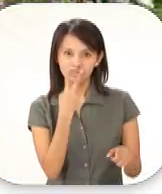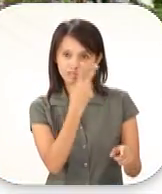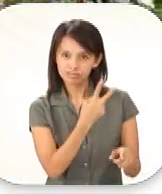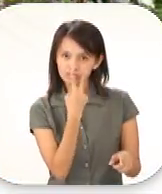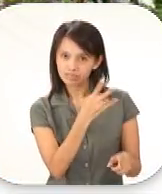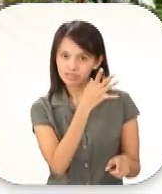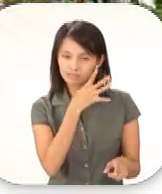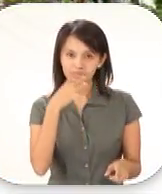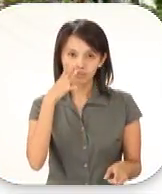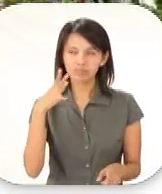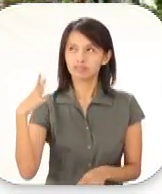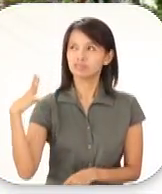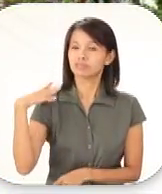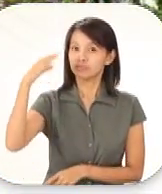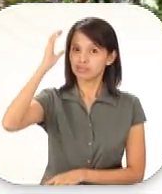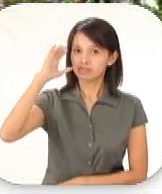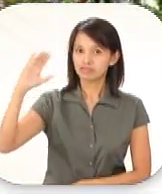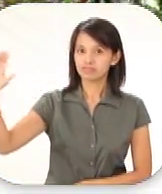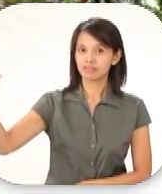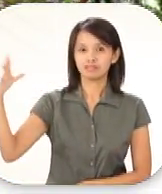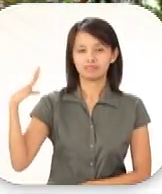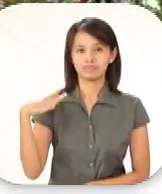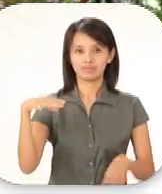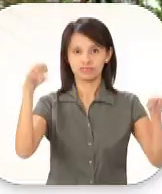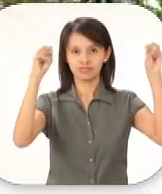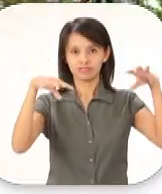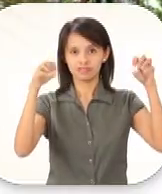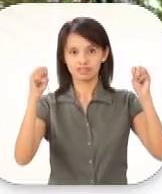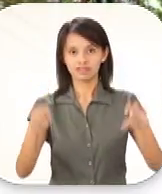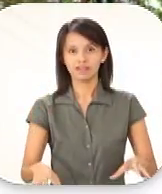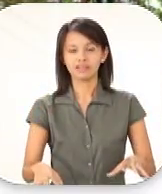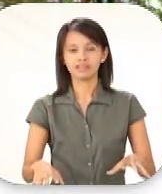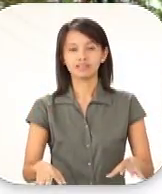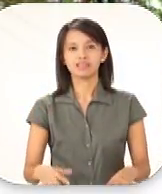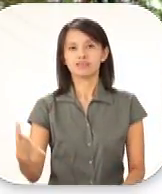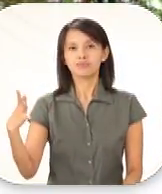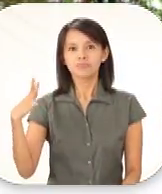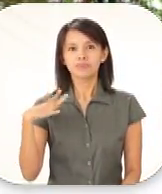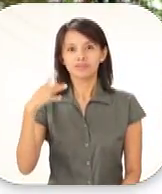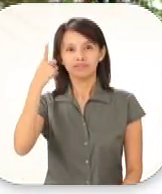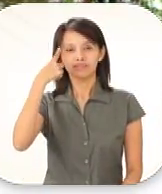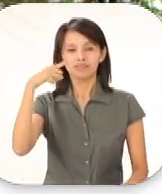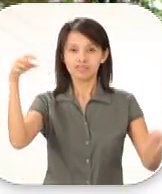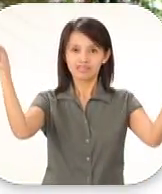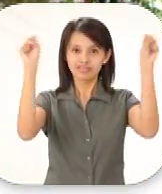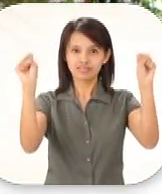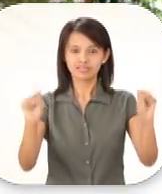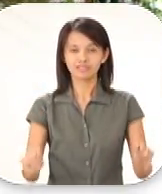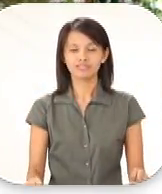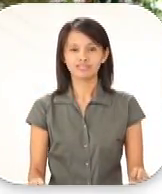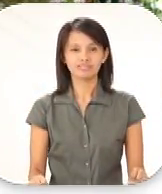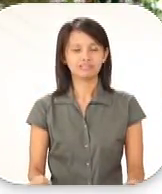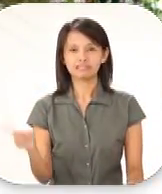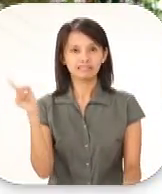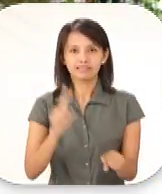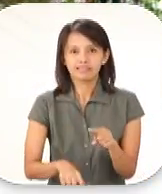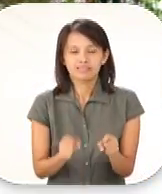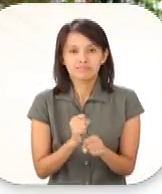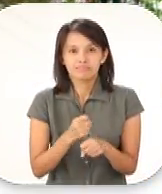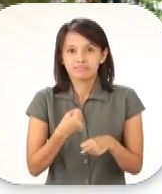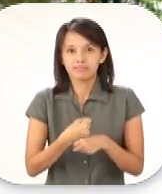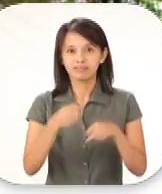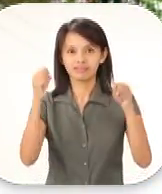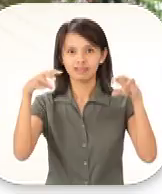at the farmers. They have to wait for the sun. They have to wait for the rain. They have to wait for the